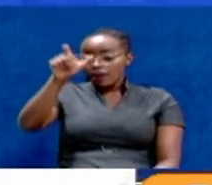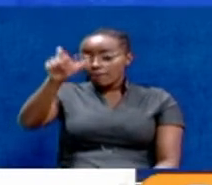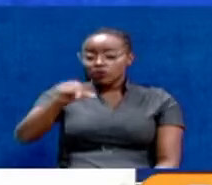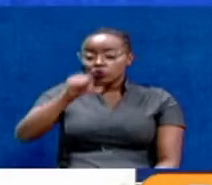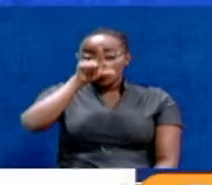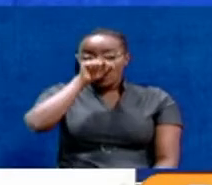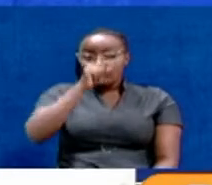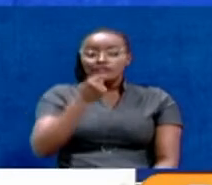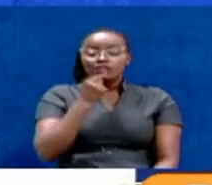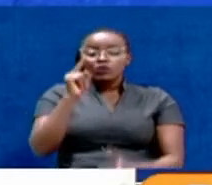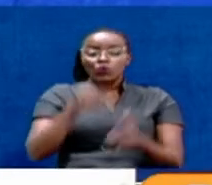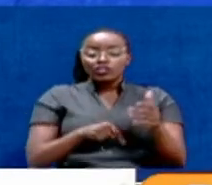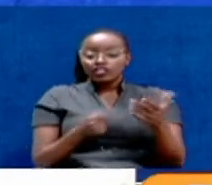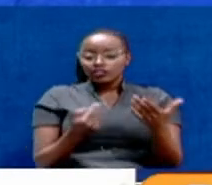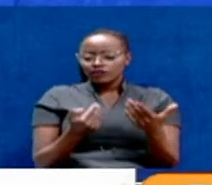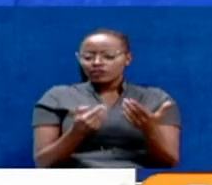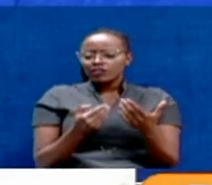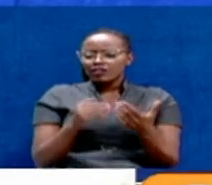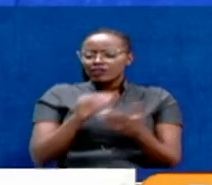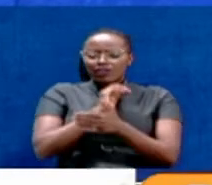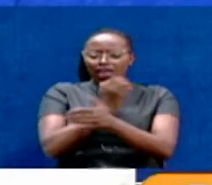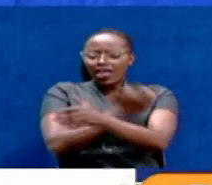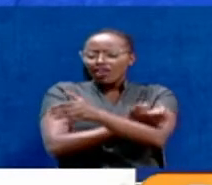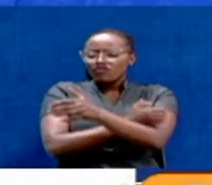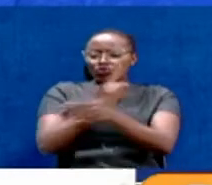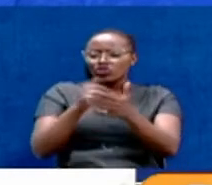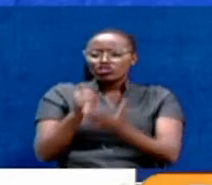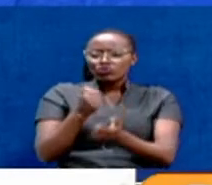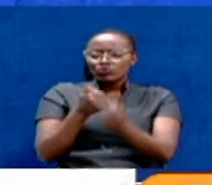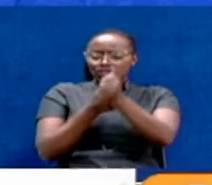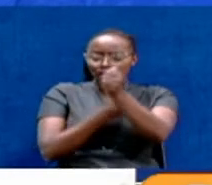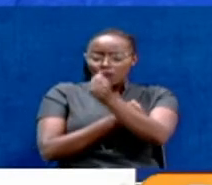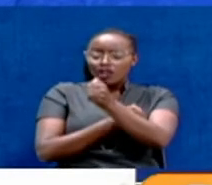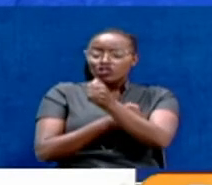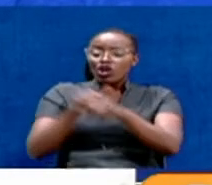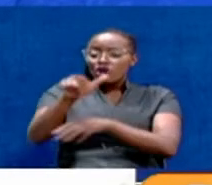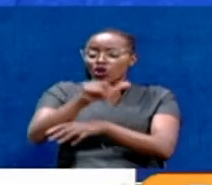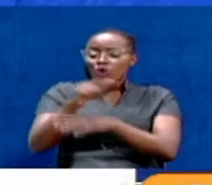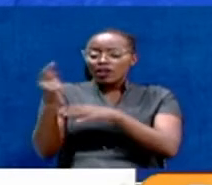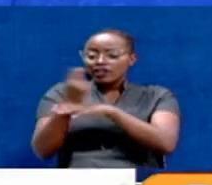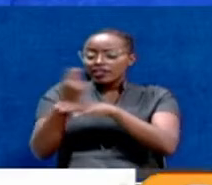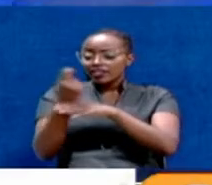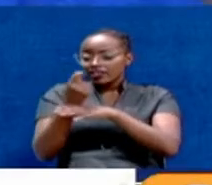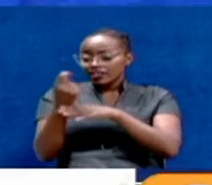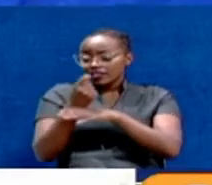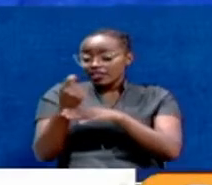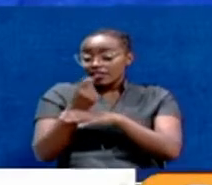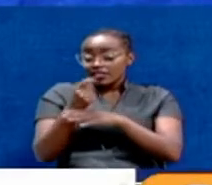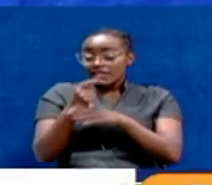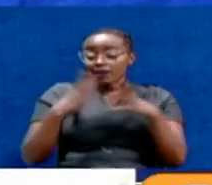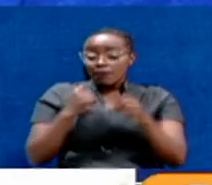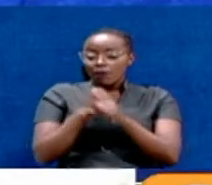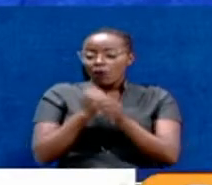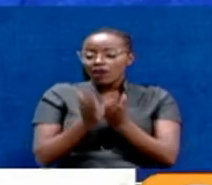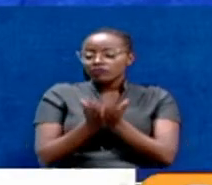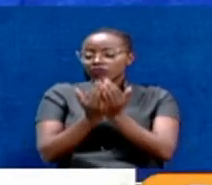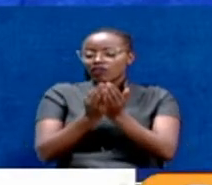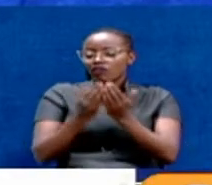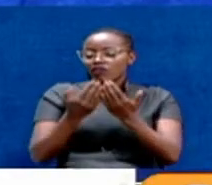Twitter, he says that what efforts are there to assist locally trained seafarers to get international recognition